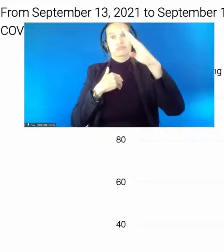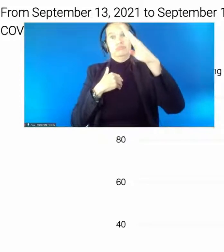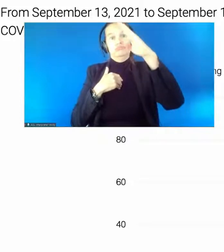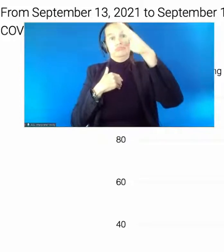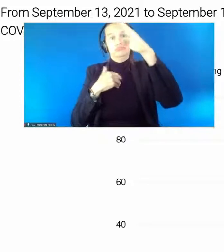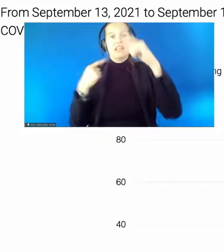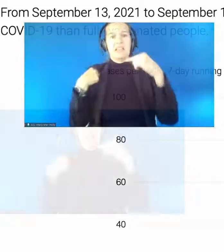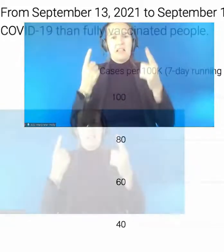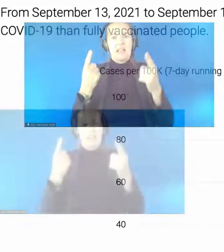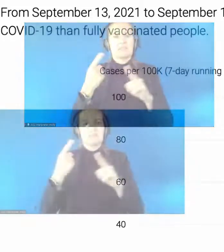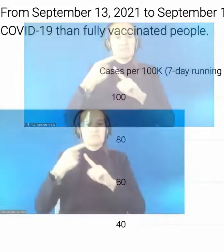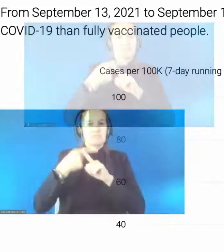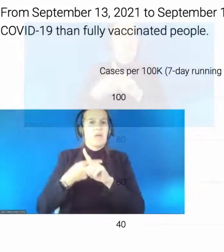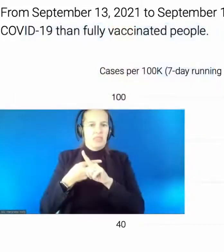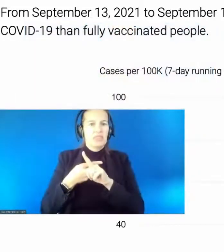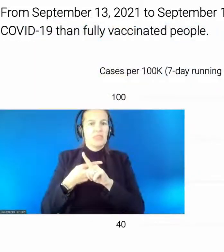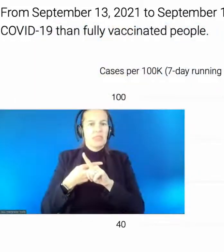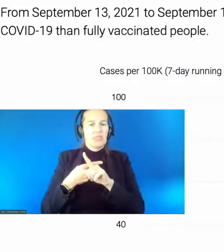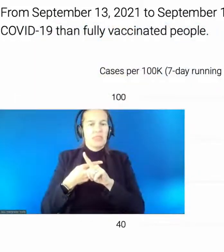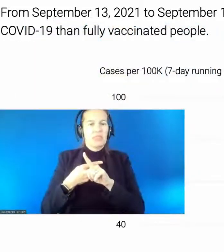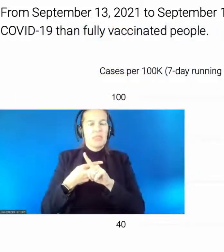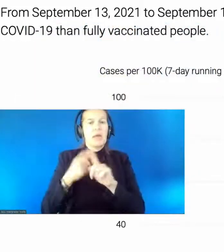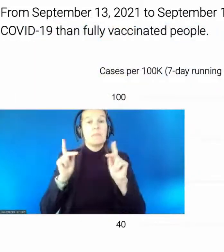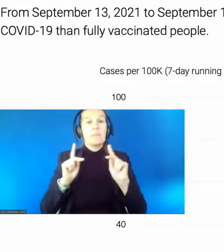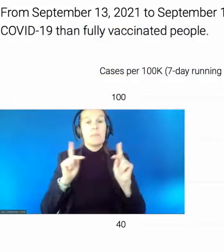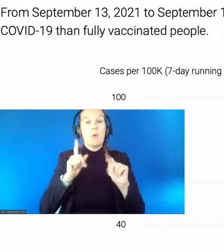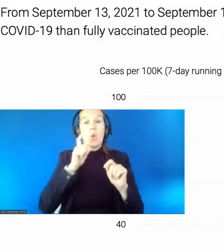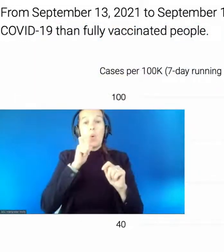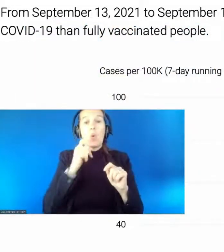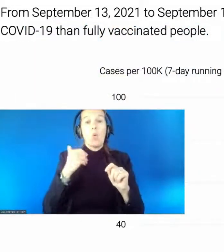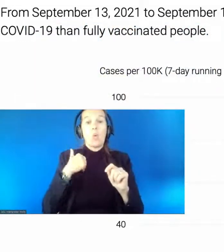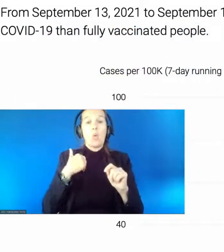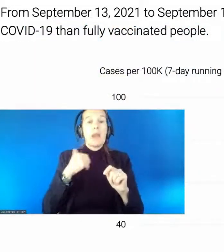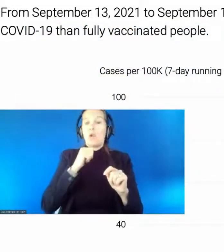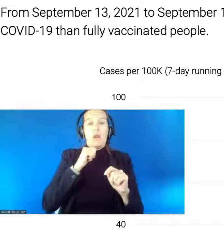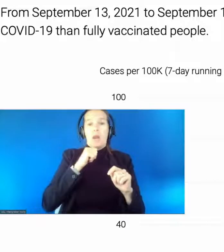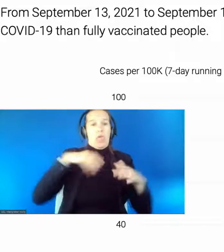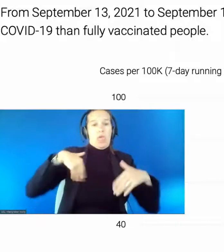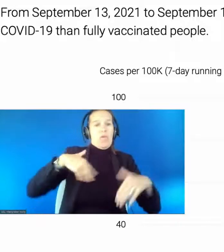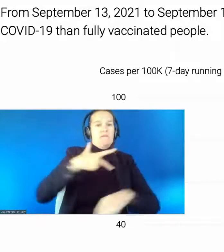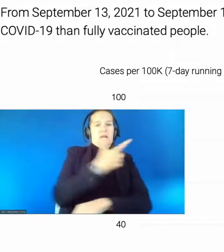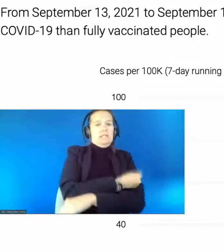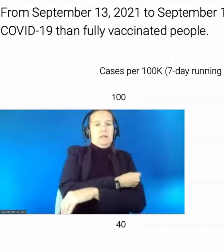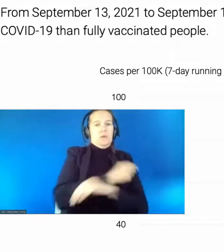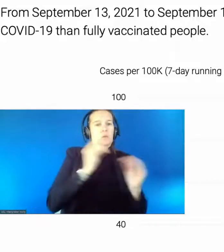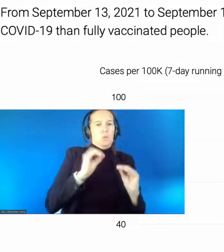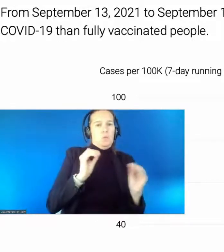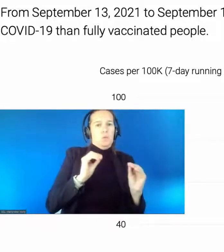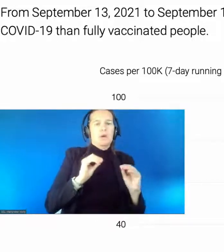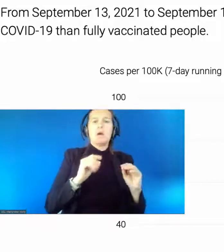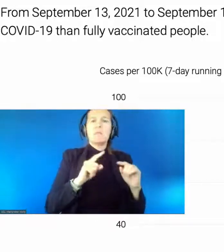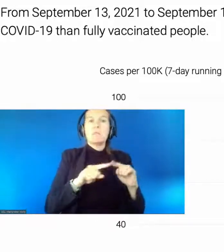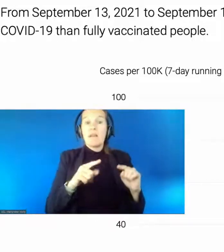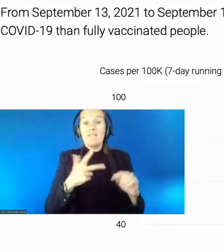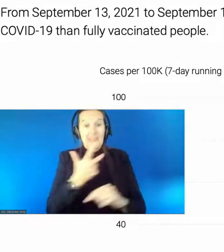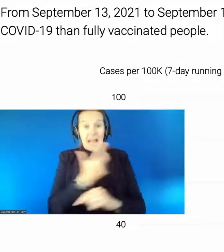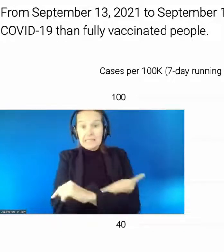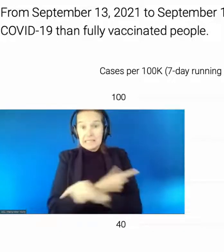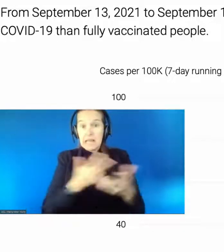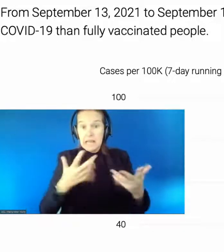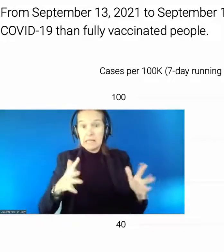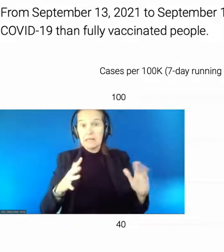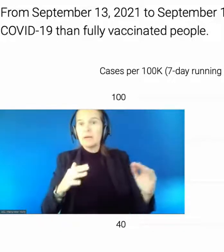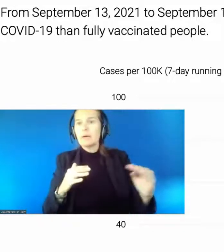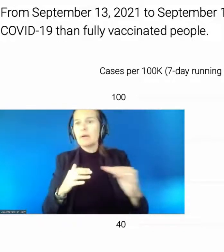or so of those people who were unvaccinated. And we had a small bump of those people who